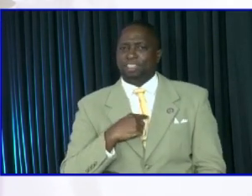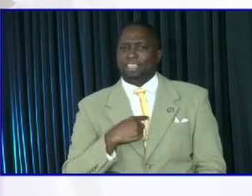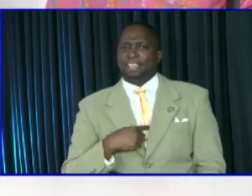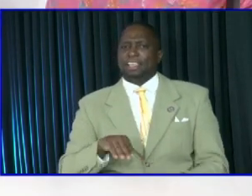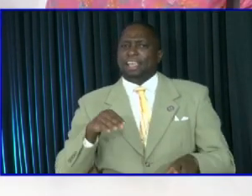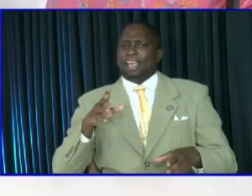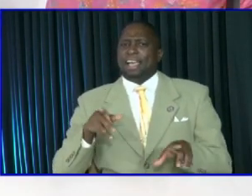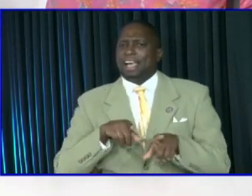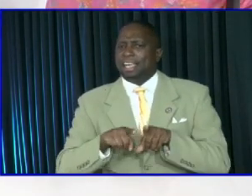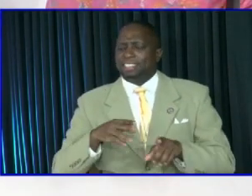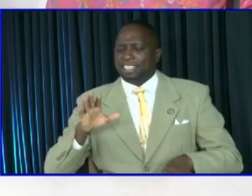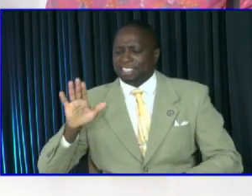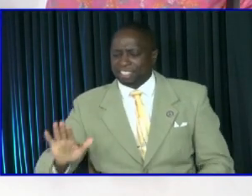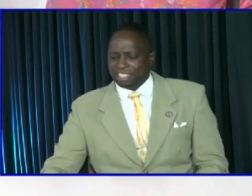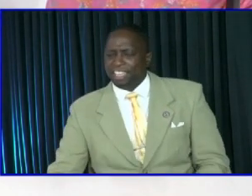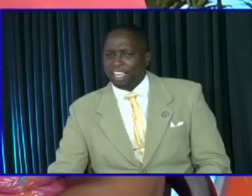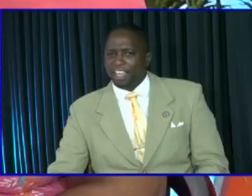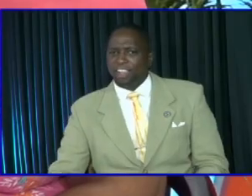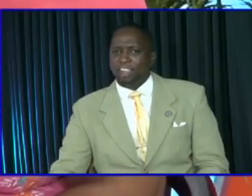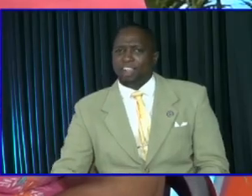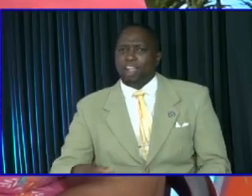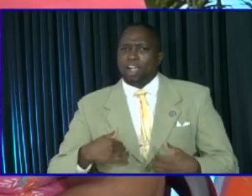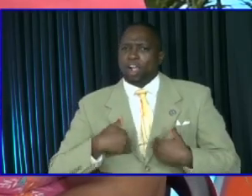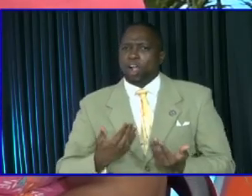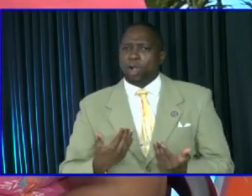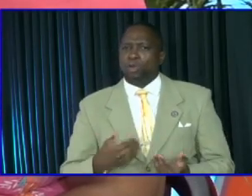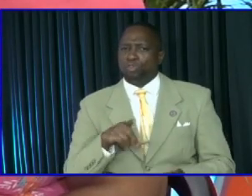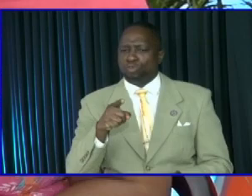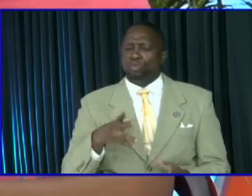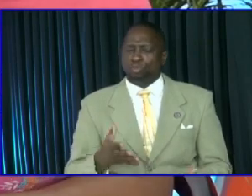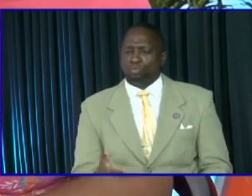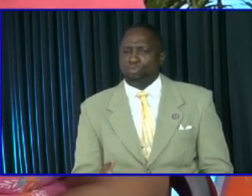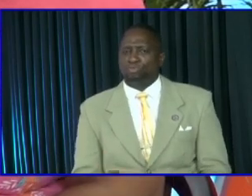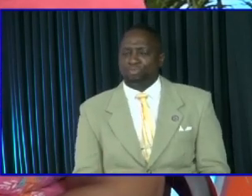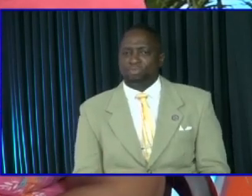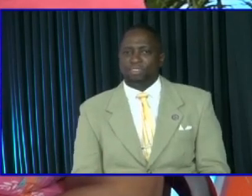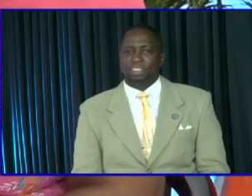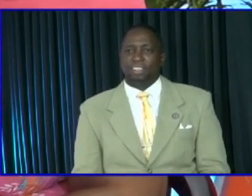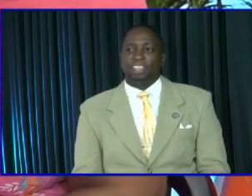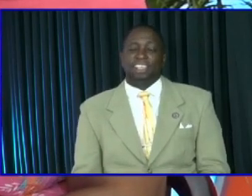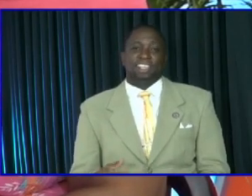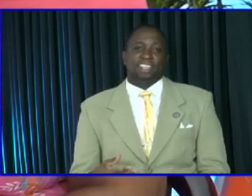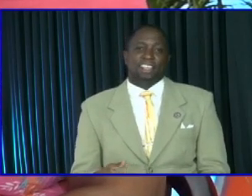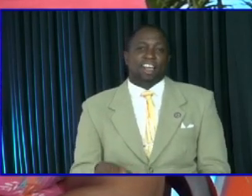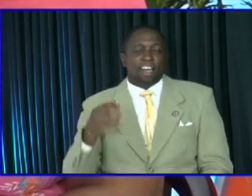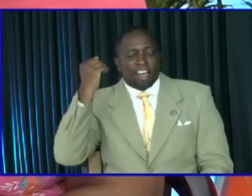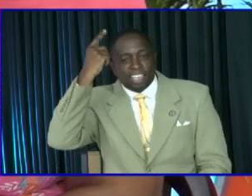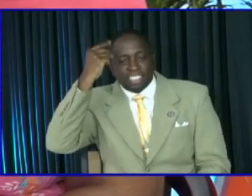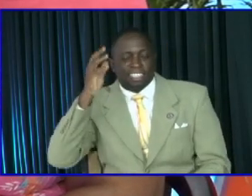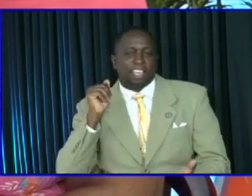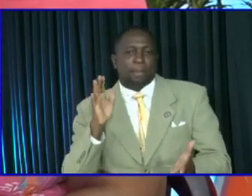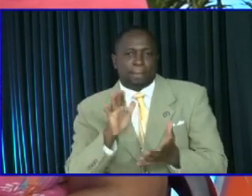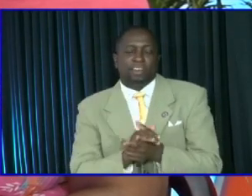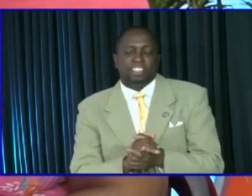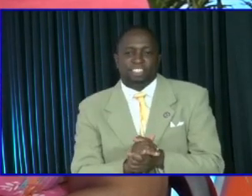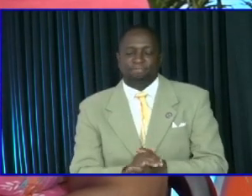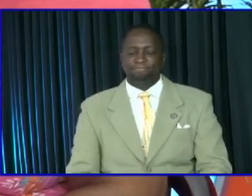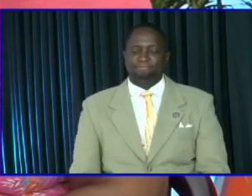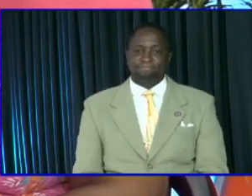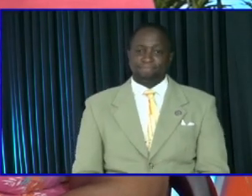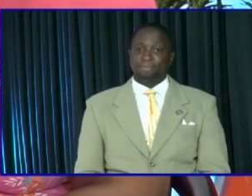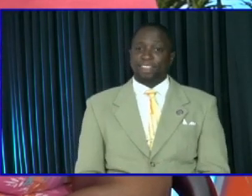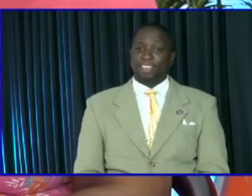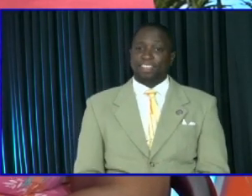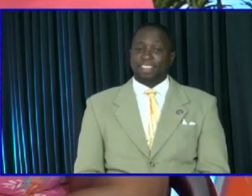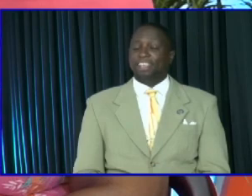be? A beautiful union between a man and a woman, as the Bible would